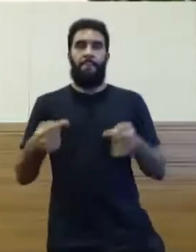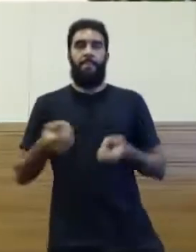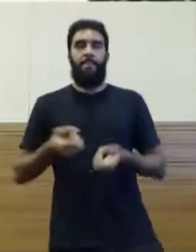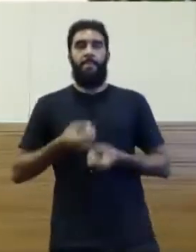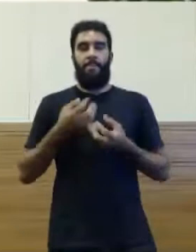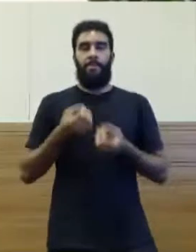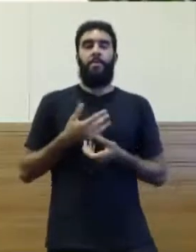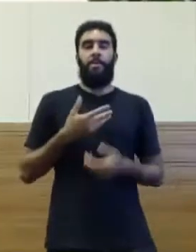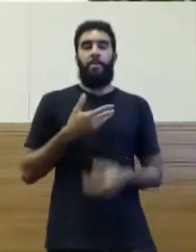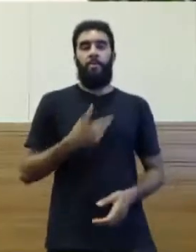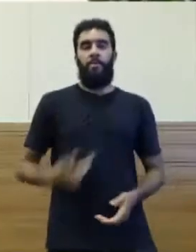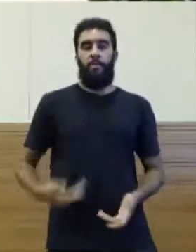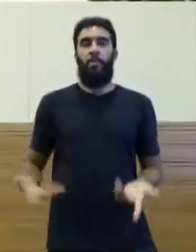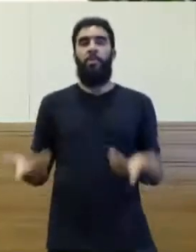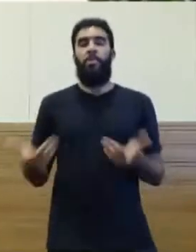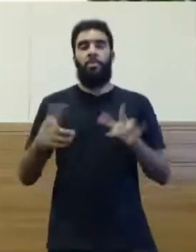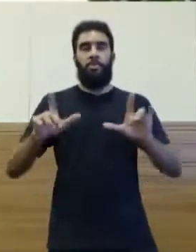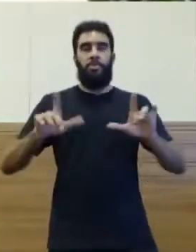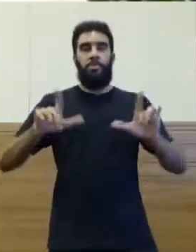Public